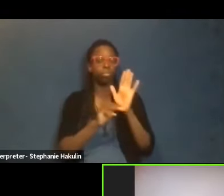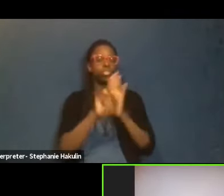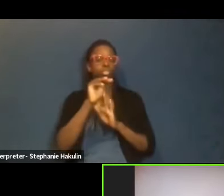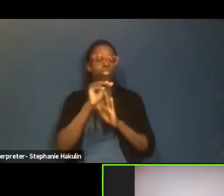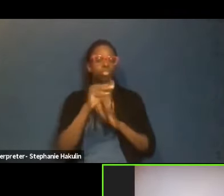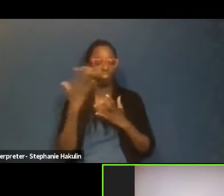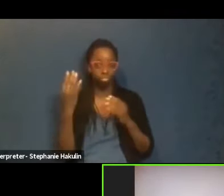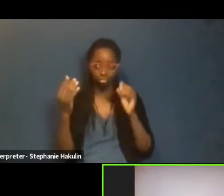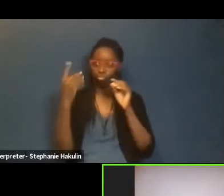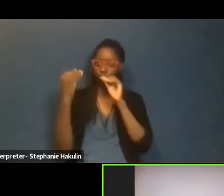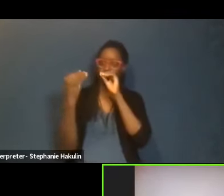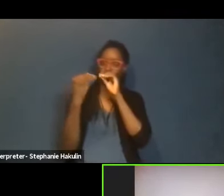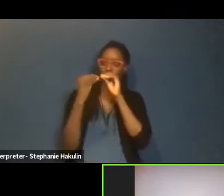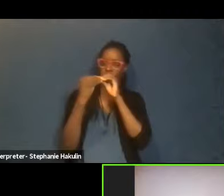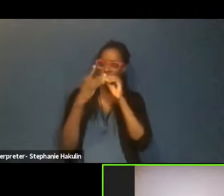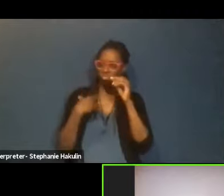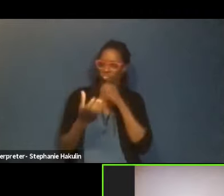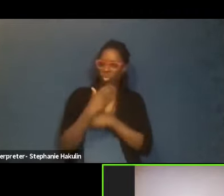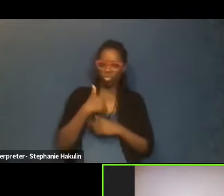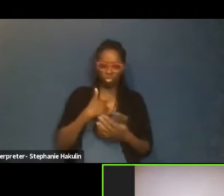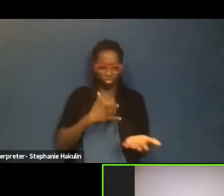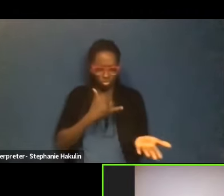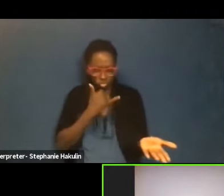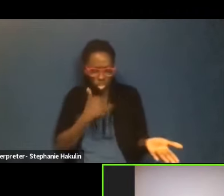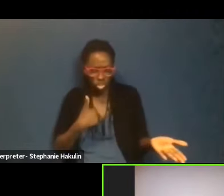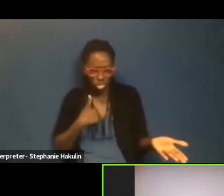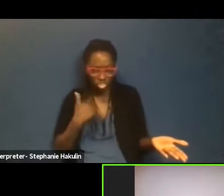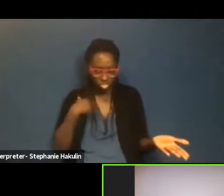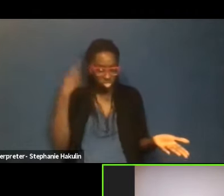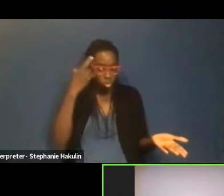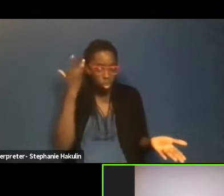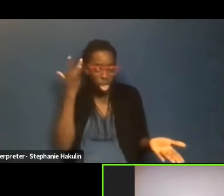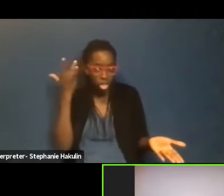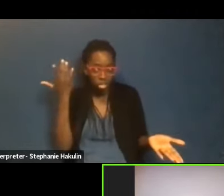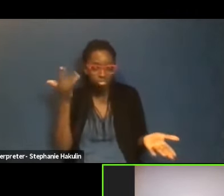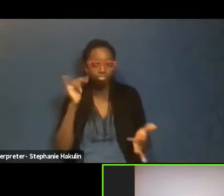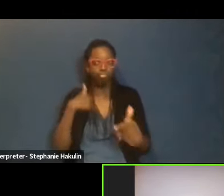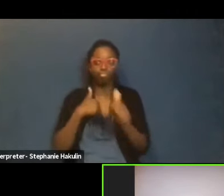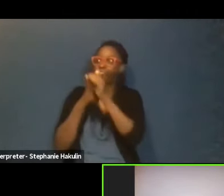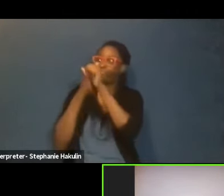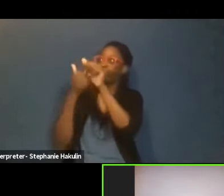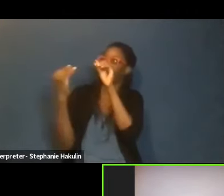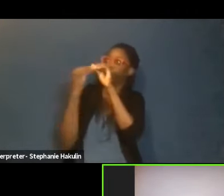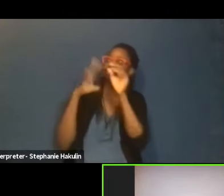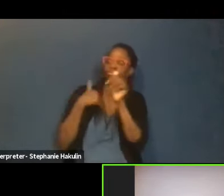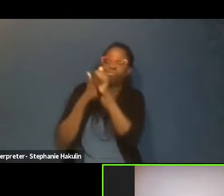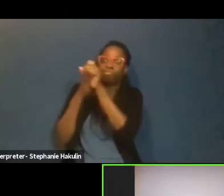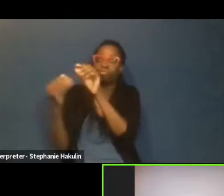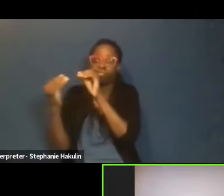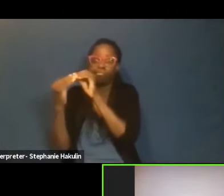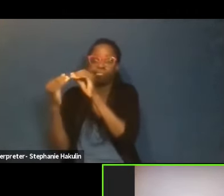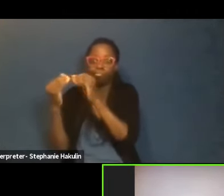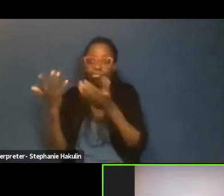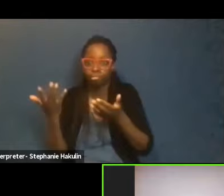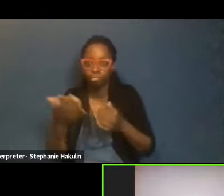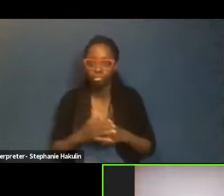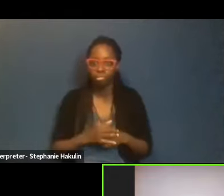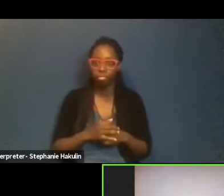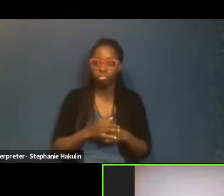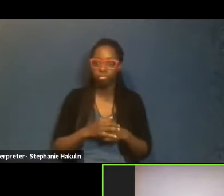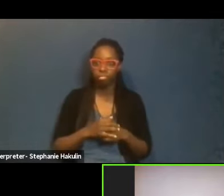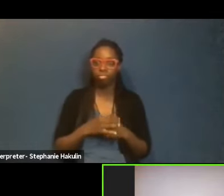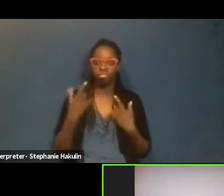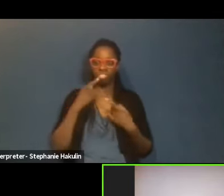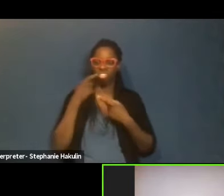wrong, and I didn't know why, but I went with it. Sandpaper lips scratching against my own, my subconscious warnings falling on